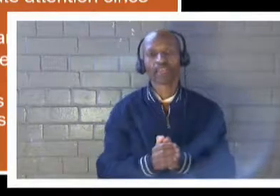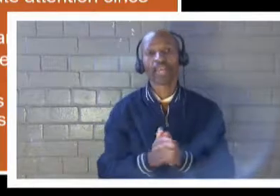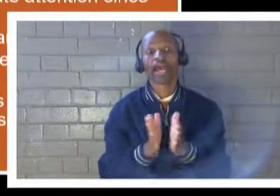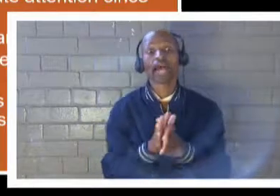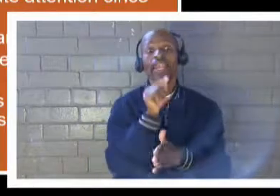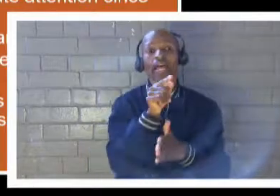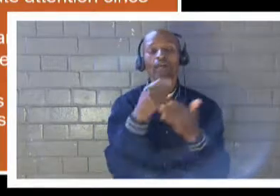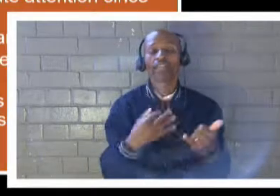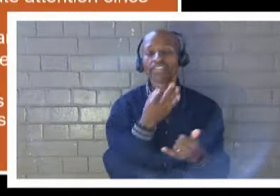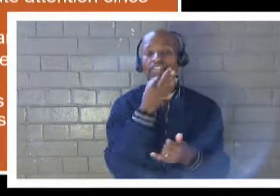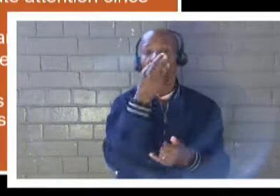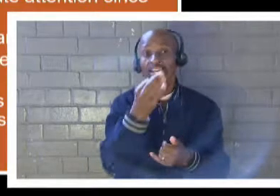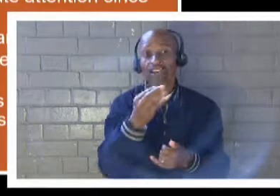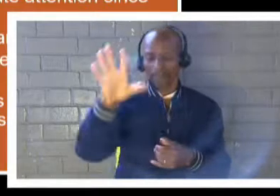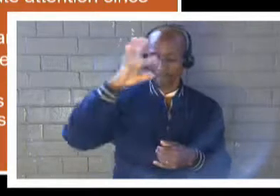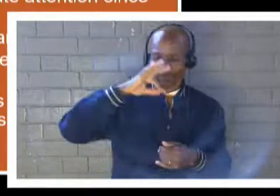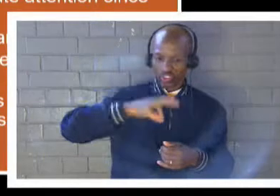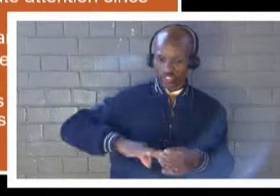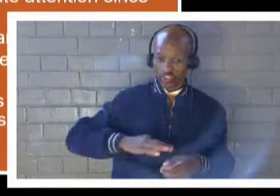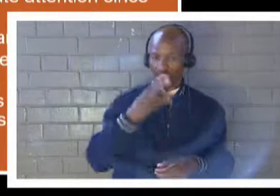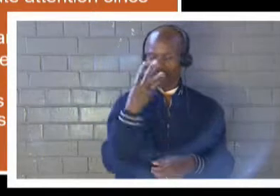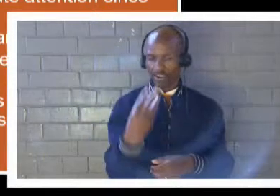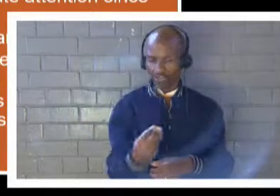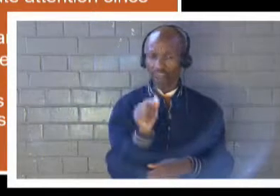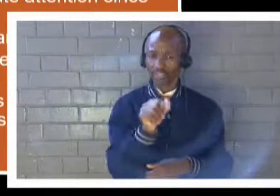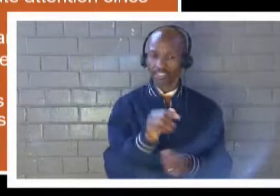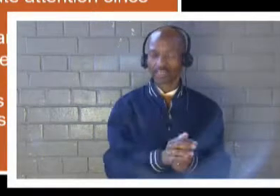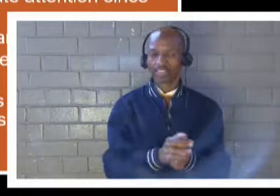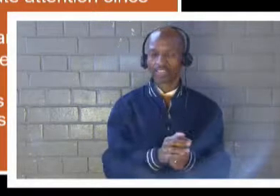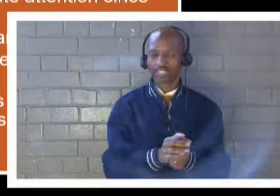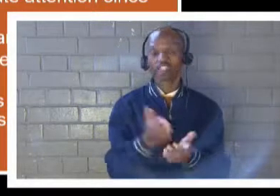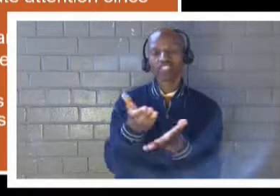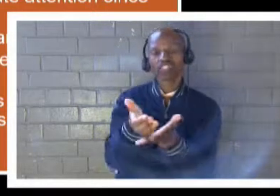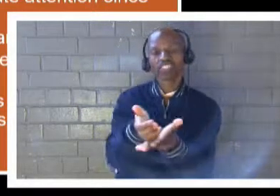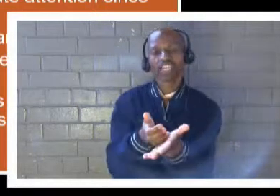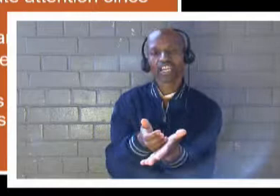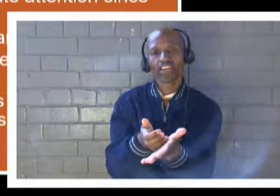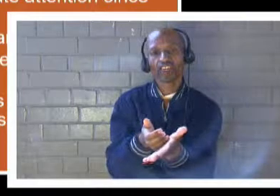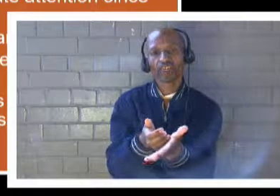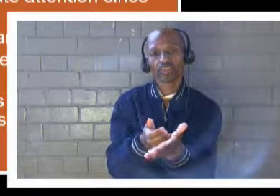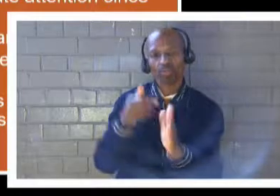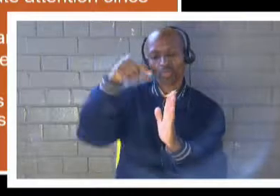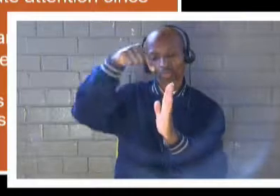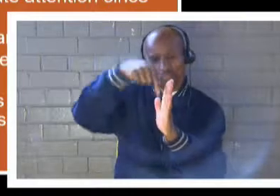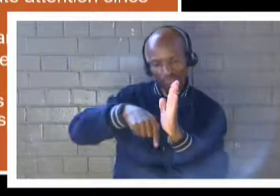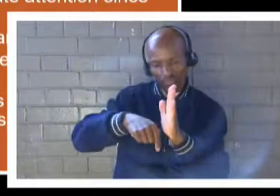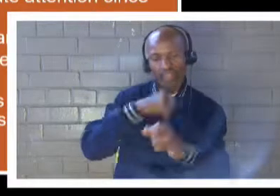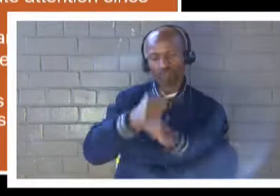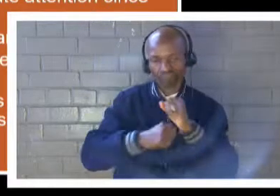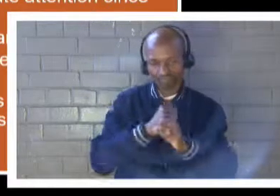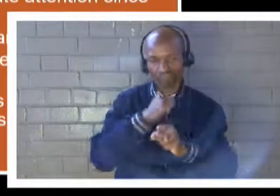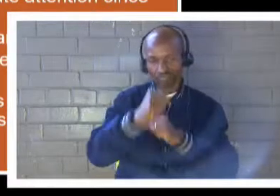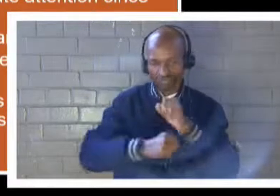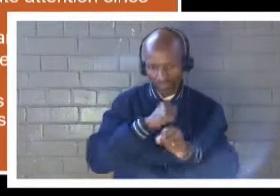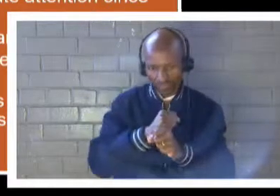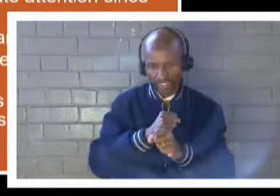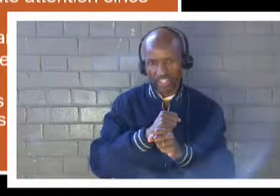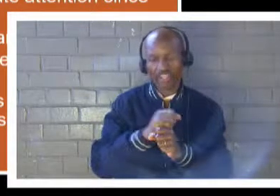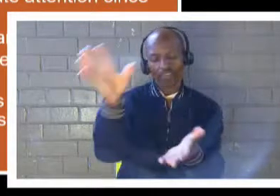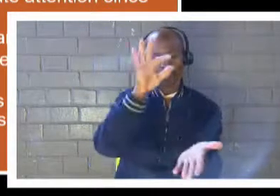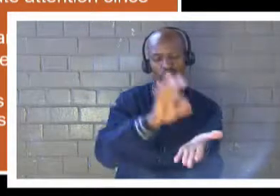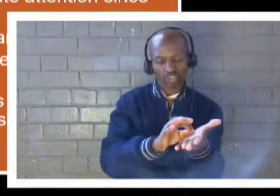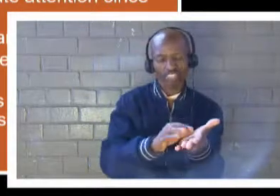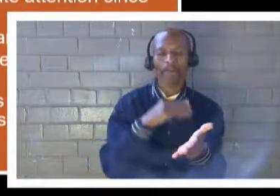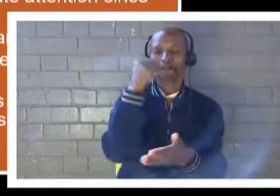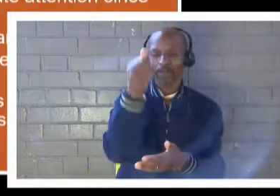And it was noted that the budget that had been reserved was observed to be dropping year after year. Contractor payments